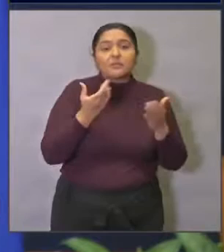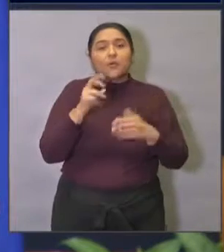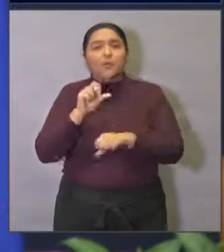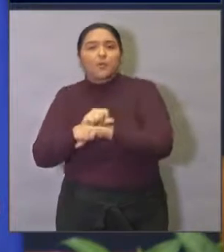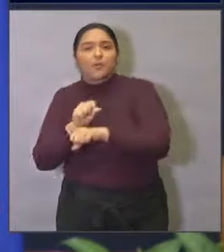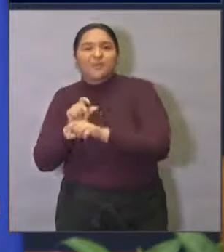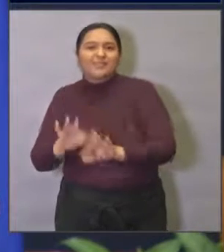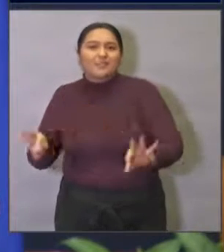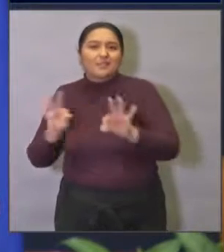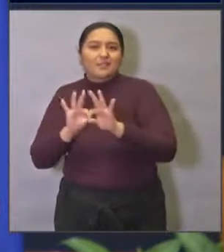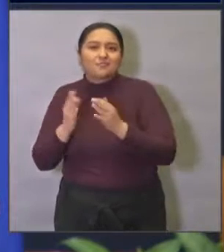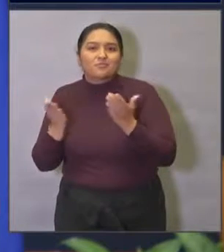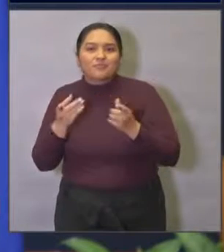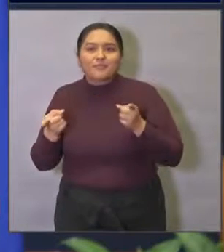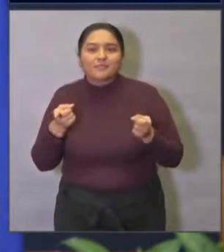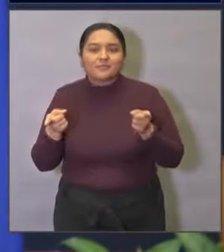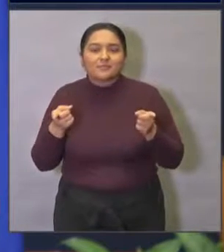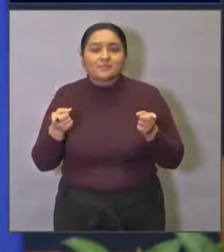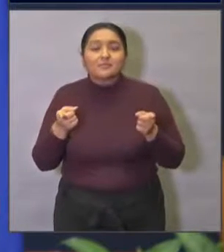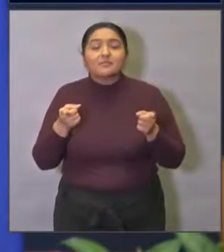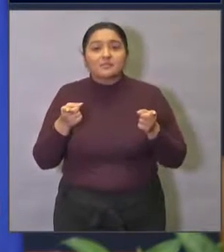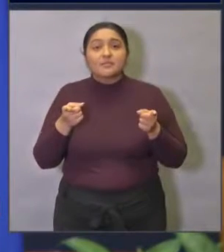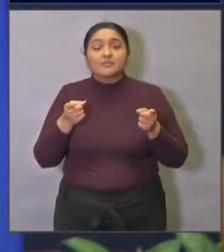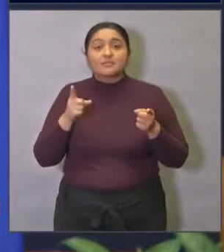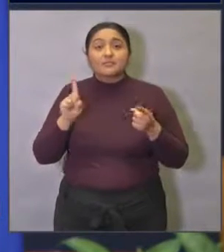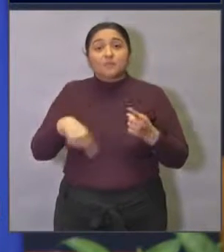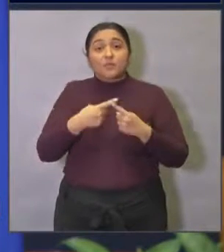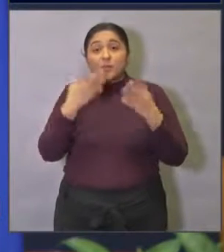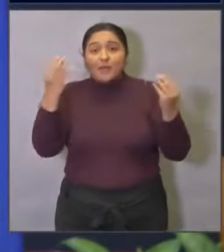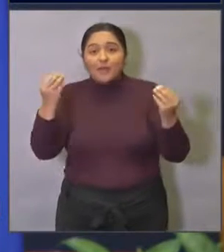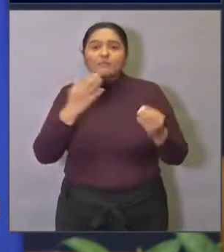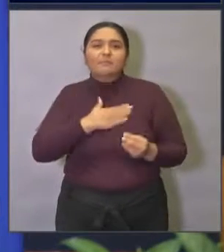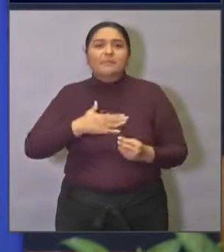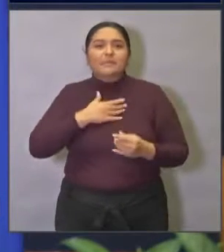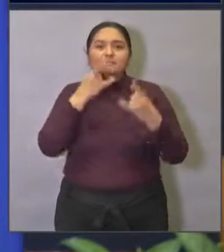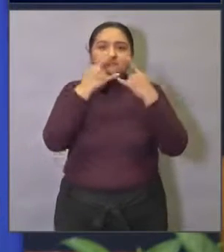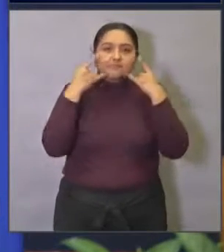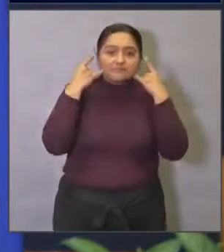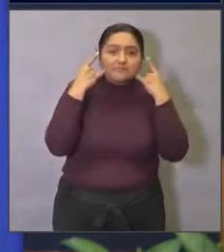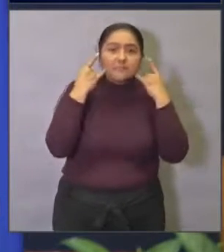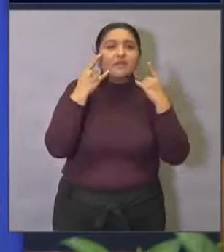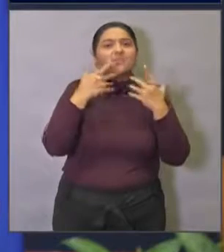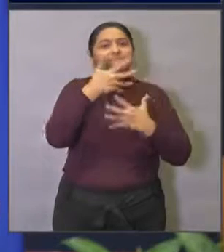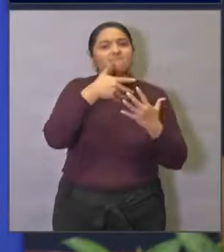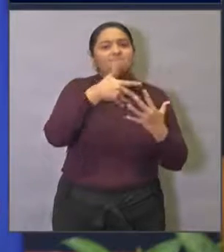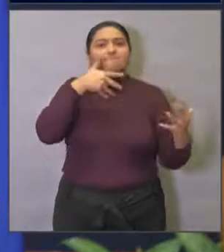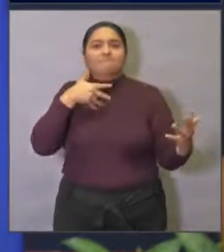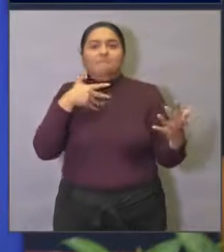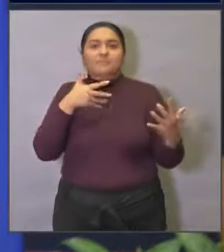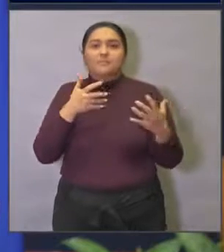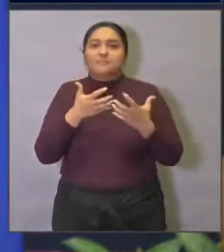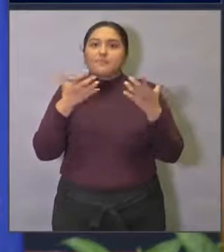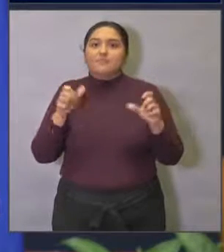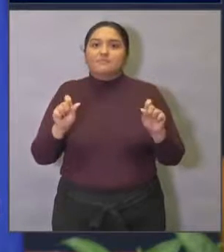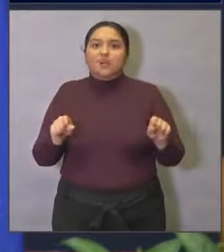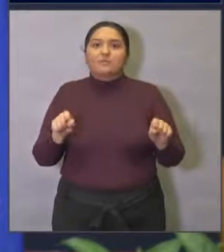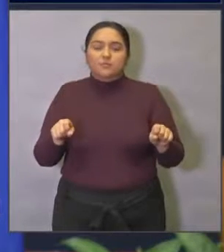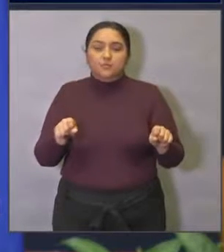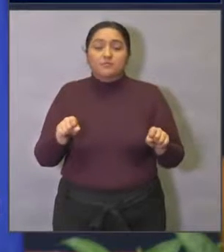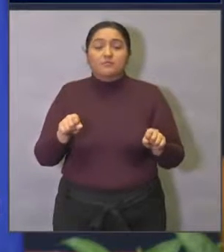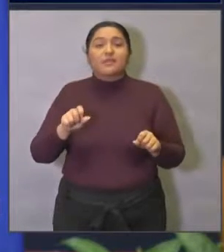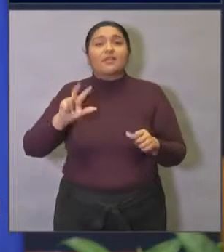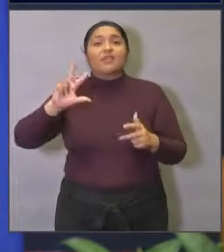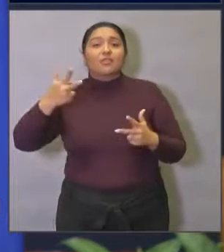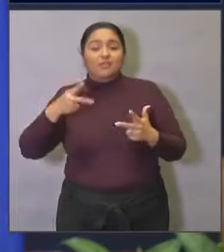when doing so, please wear your mask and keep your distance as much as possible. Third, if you're having a medical